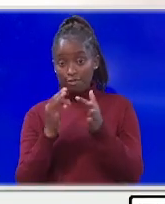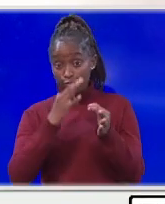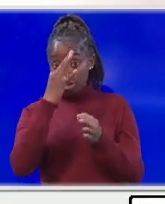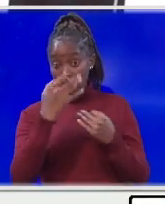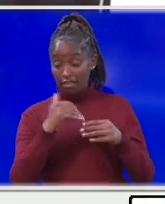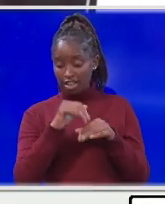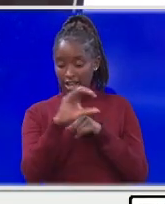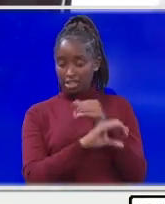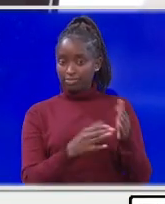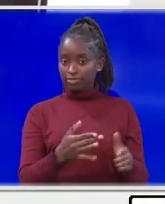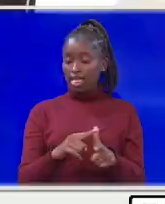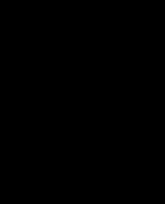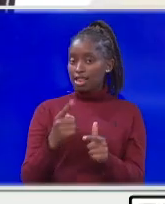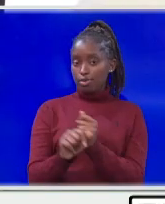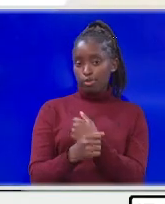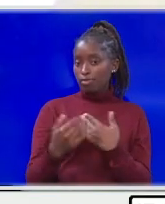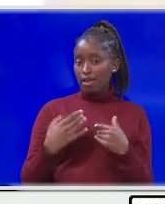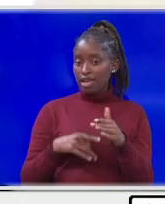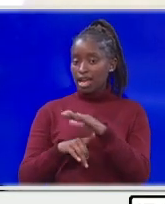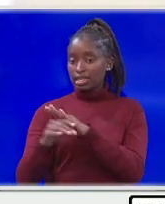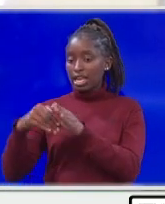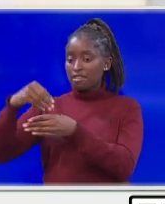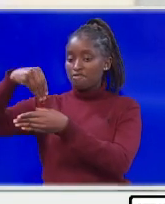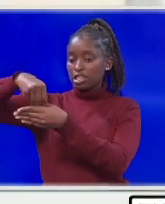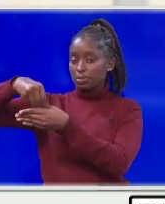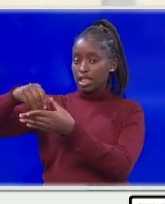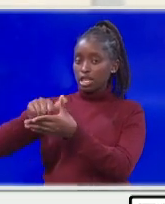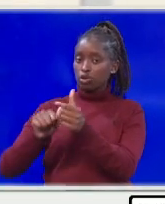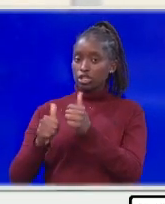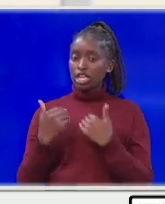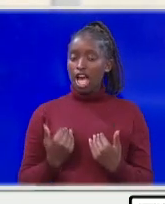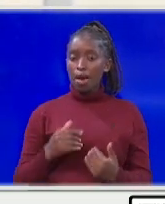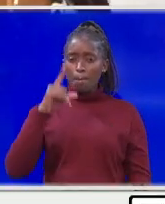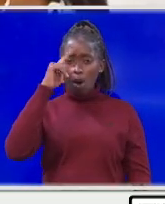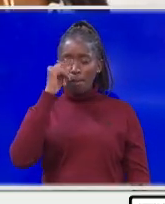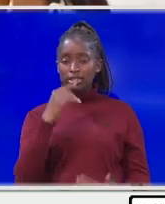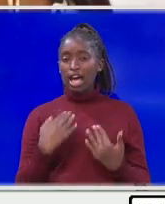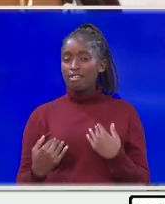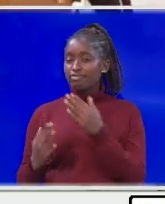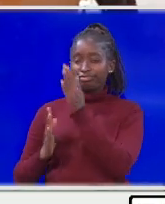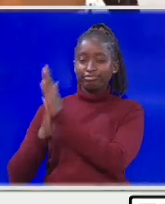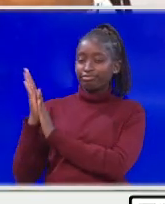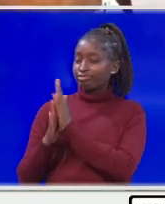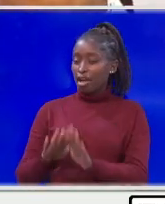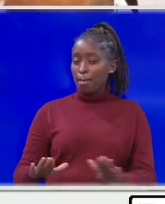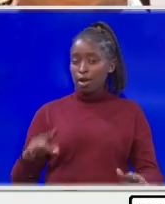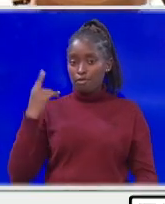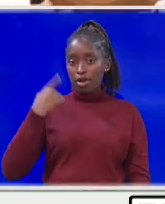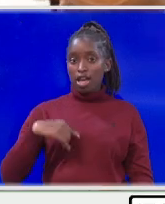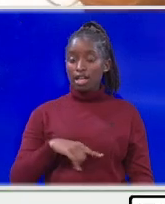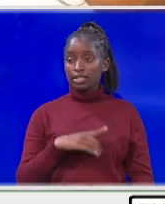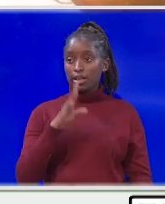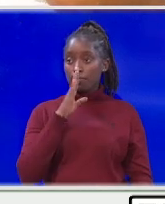country, we would not have gone into the investment that we have gone into. You know, Mombasa is a very interesting market for us. And by being